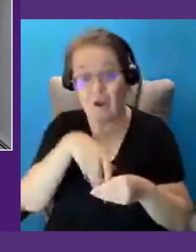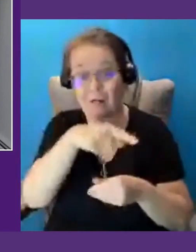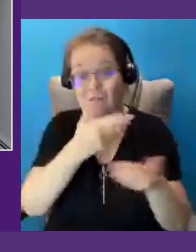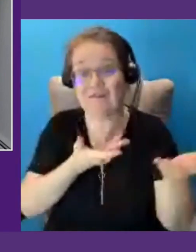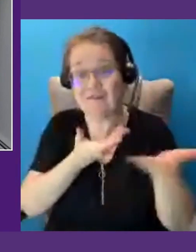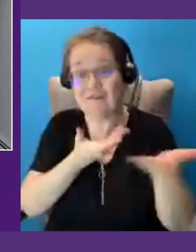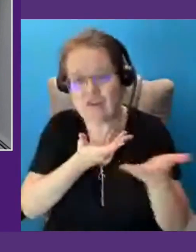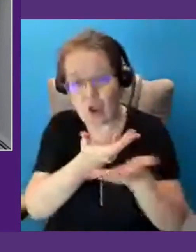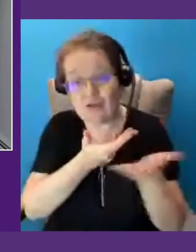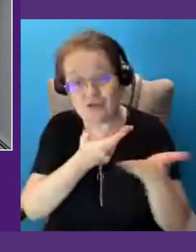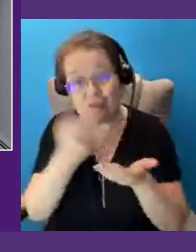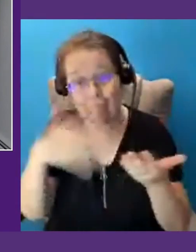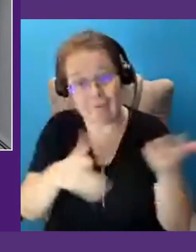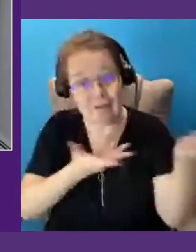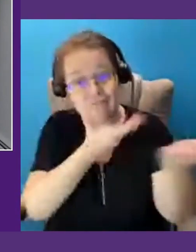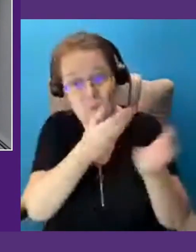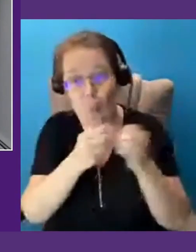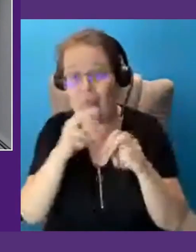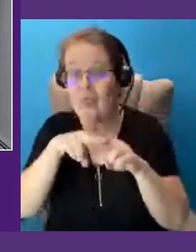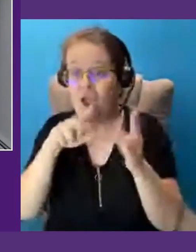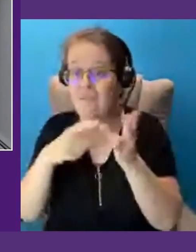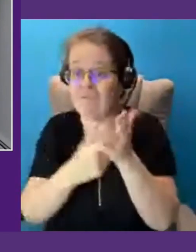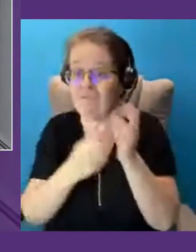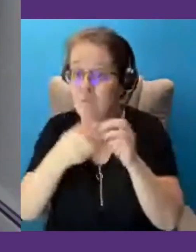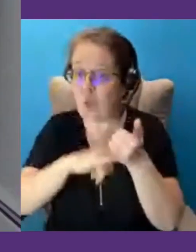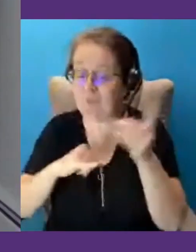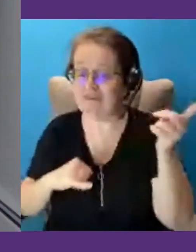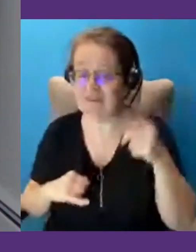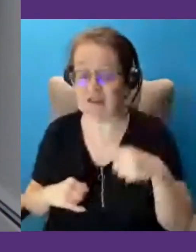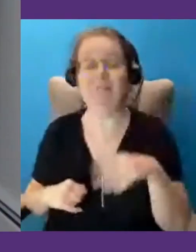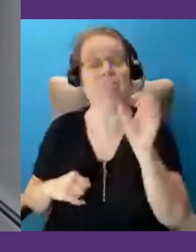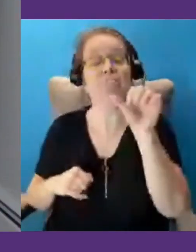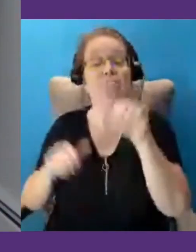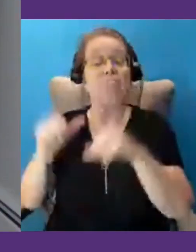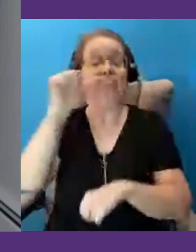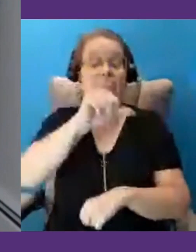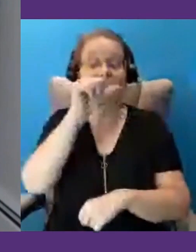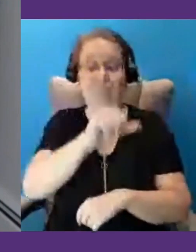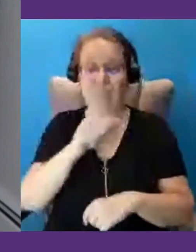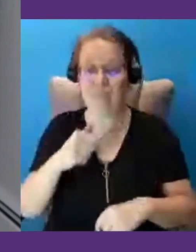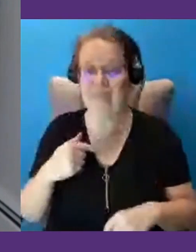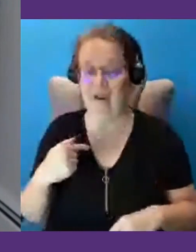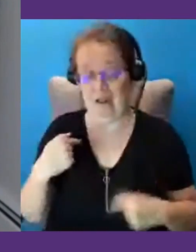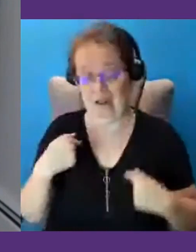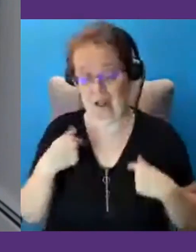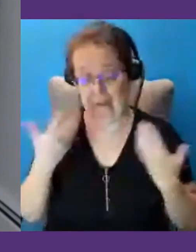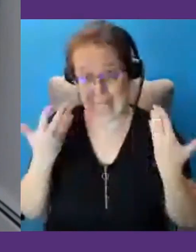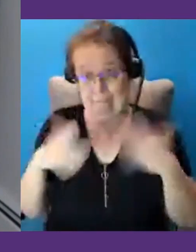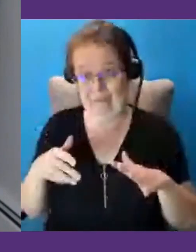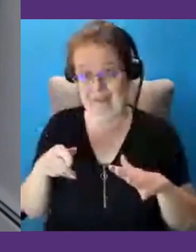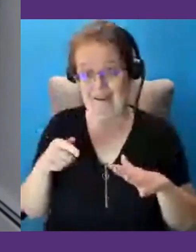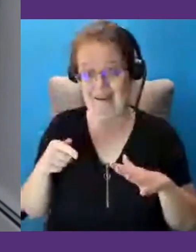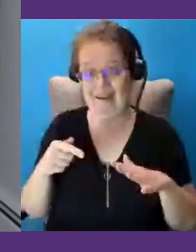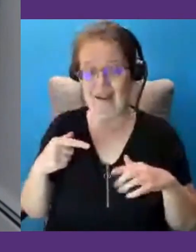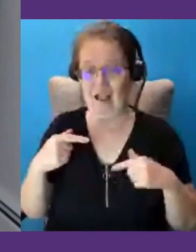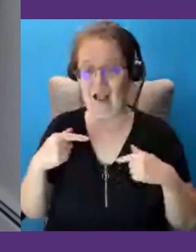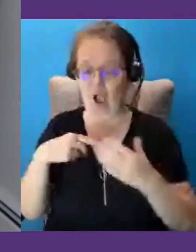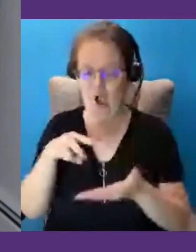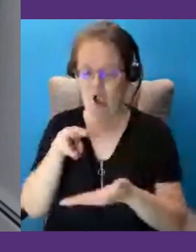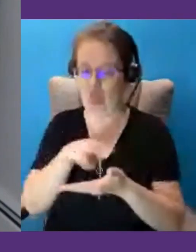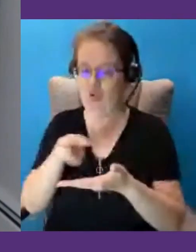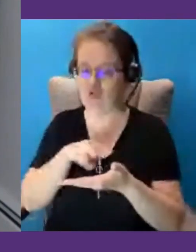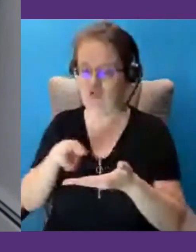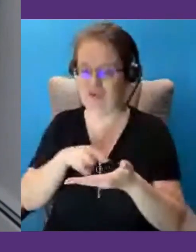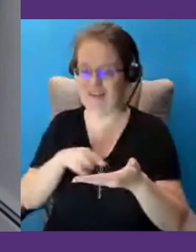way? Yes, absolutely. And I can tell you that at this point, I have a readership larger than the size of the city